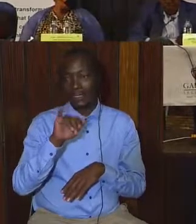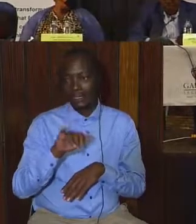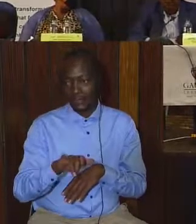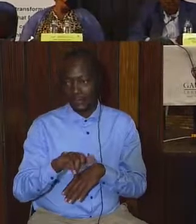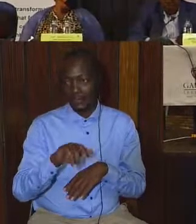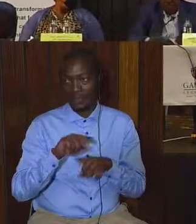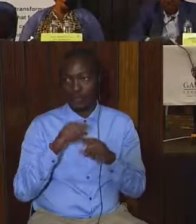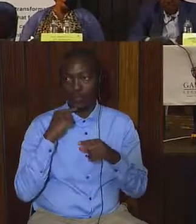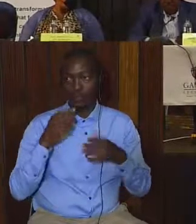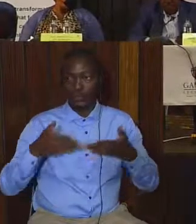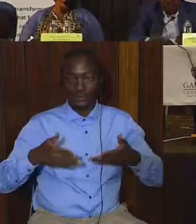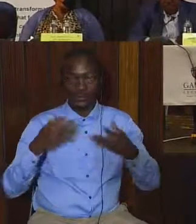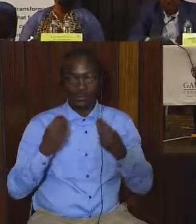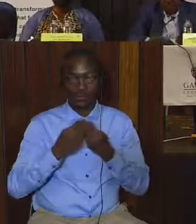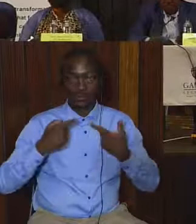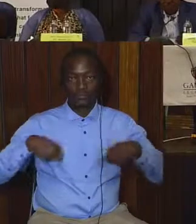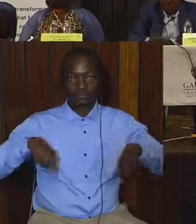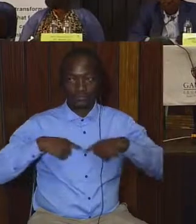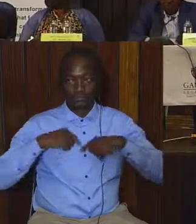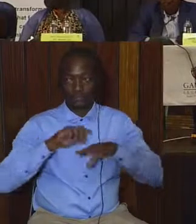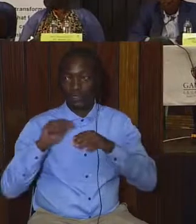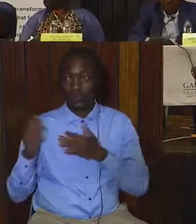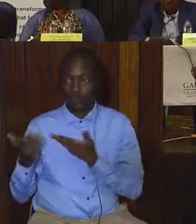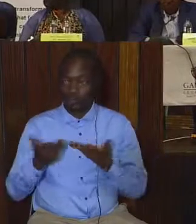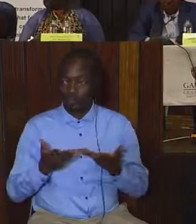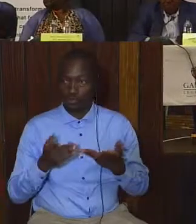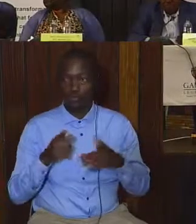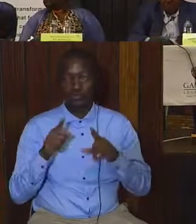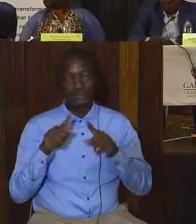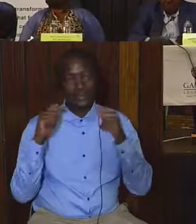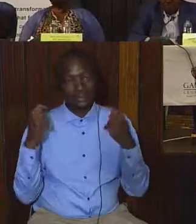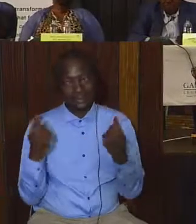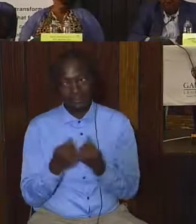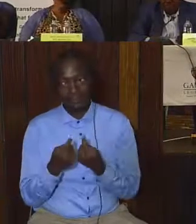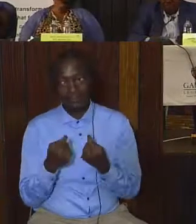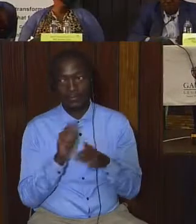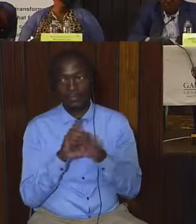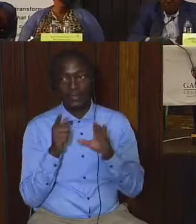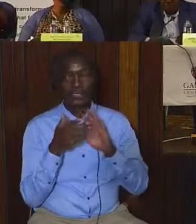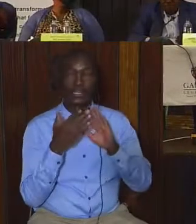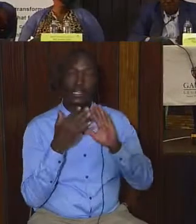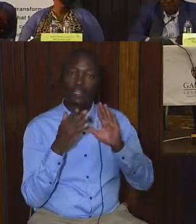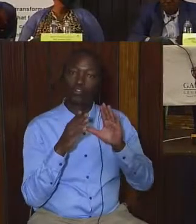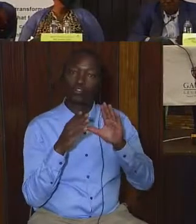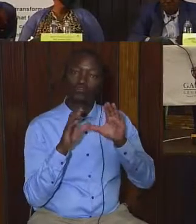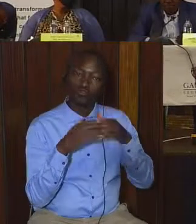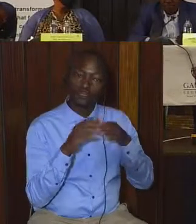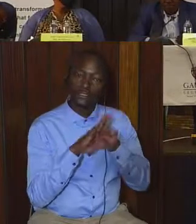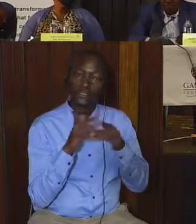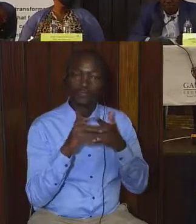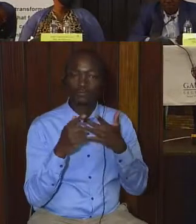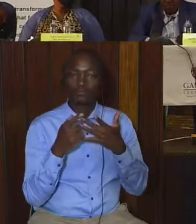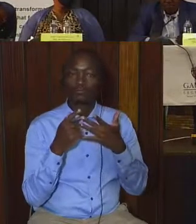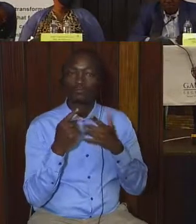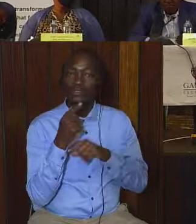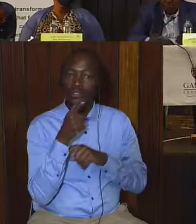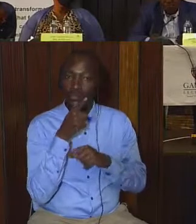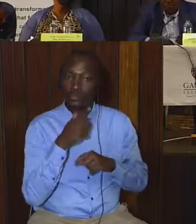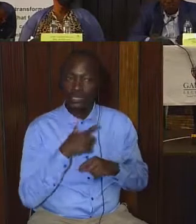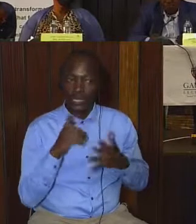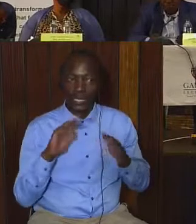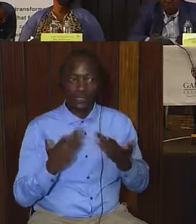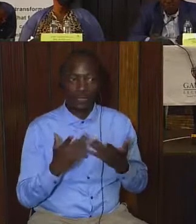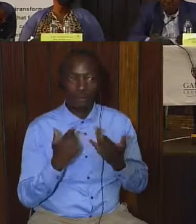with us, and he will introduce his team. The committee, could they indicate how they're going